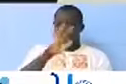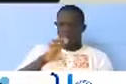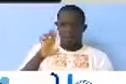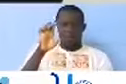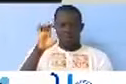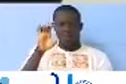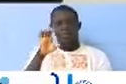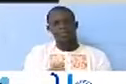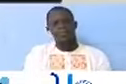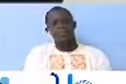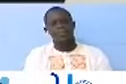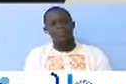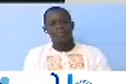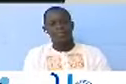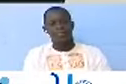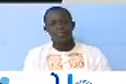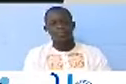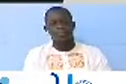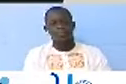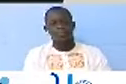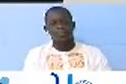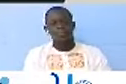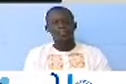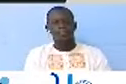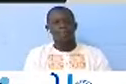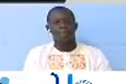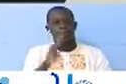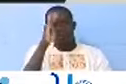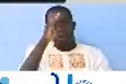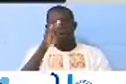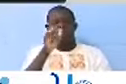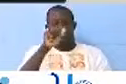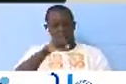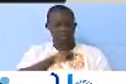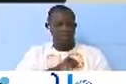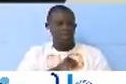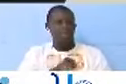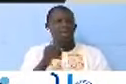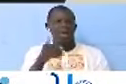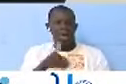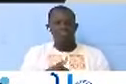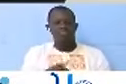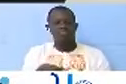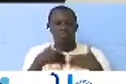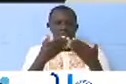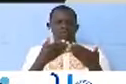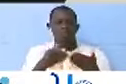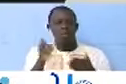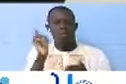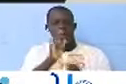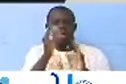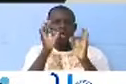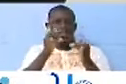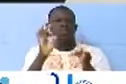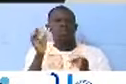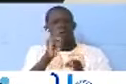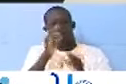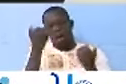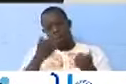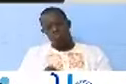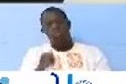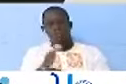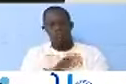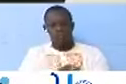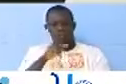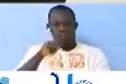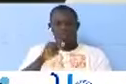Bismillah, TRRC. Bismillah. Thank you for coming and agreeing to give your testimony this afternoon. Ini mbara ba kela so wala pour